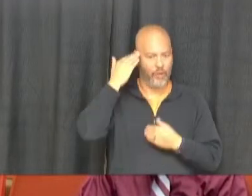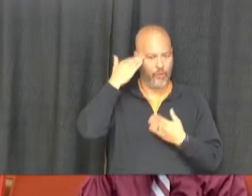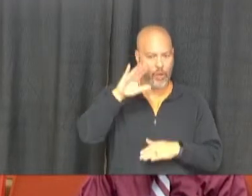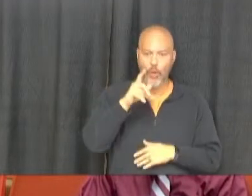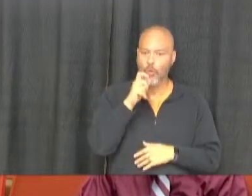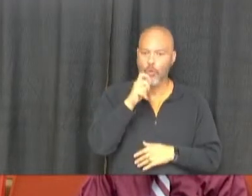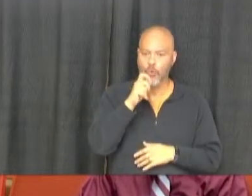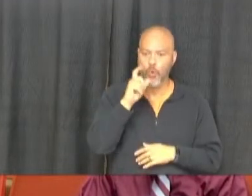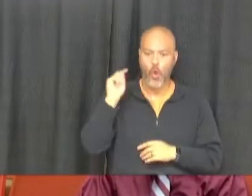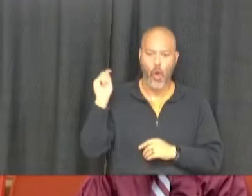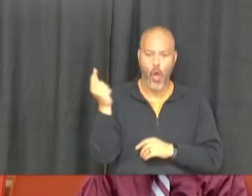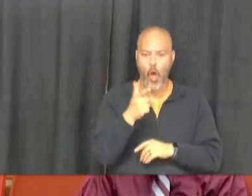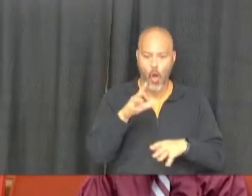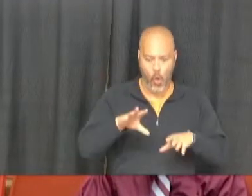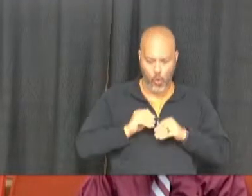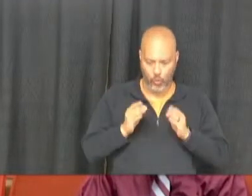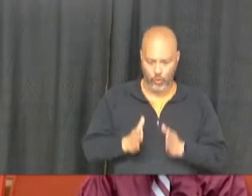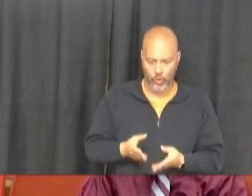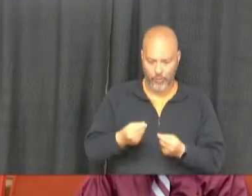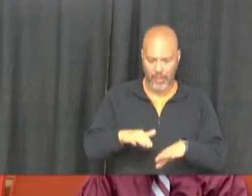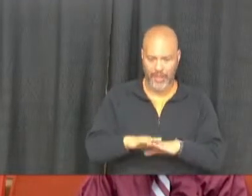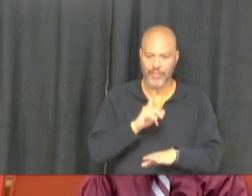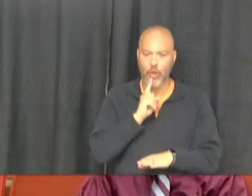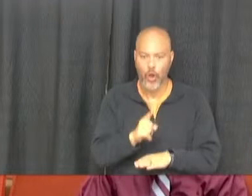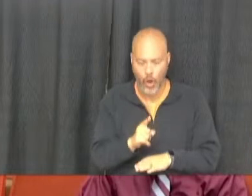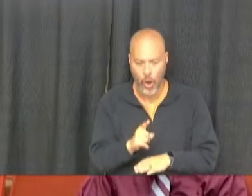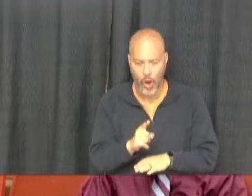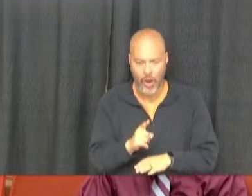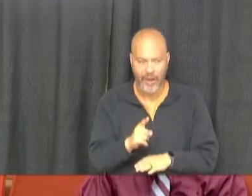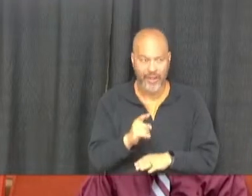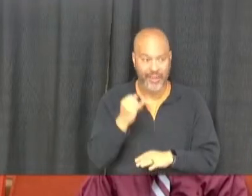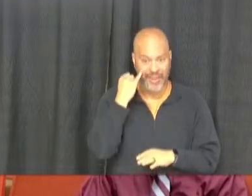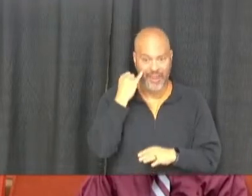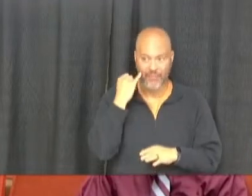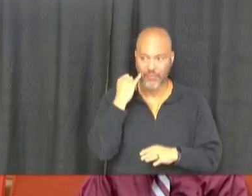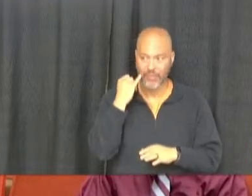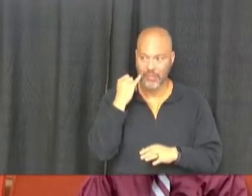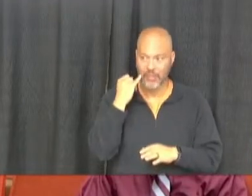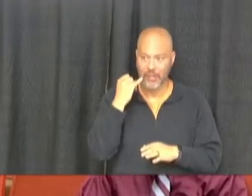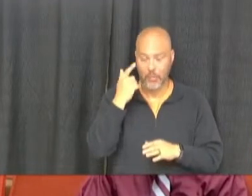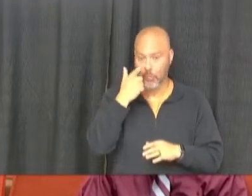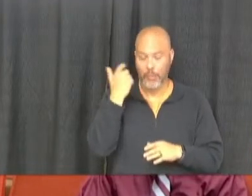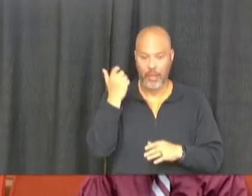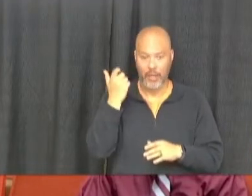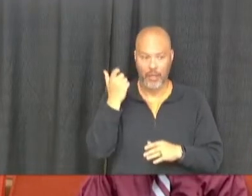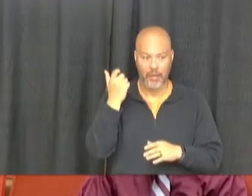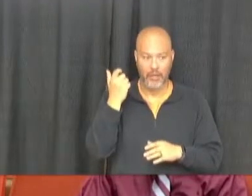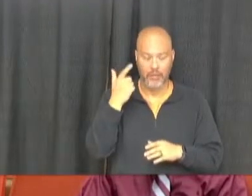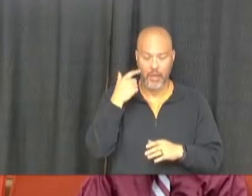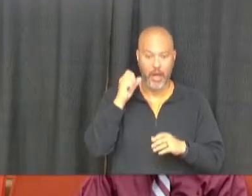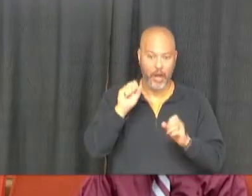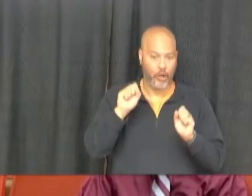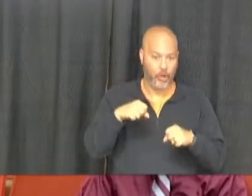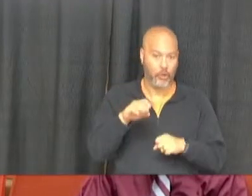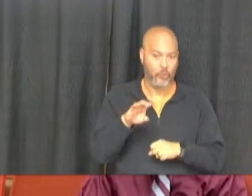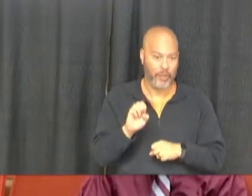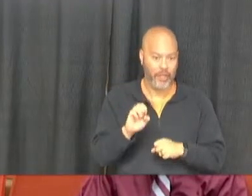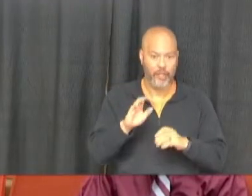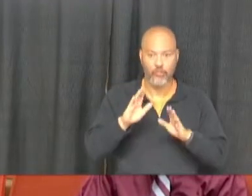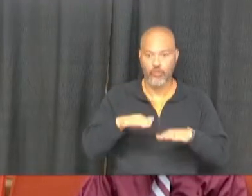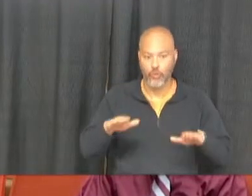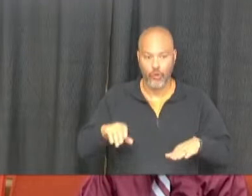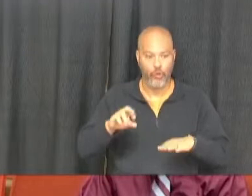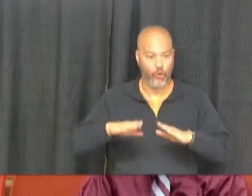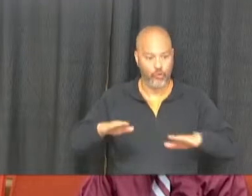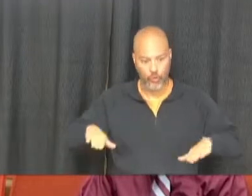who all the heirs are, if they even exist, because there could be children